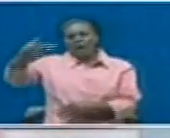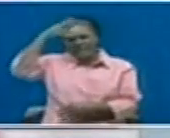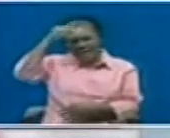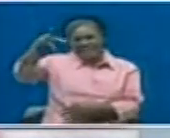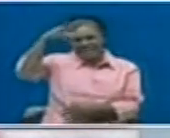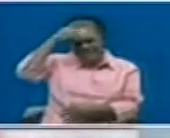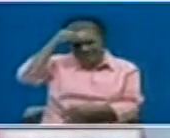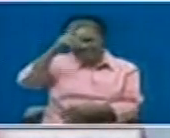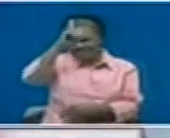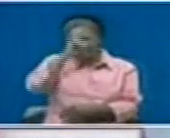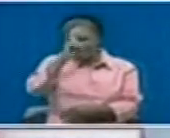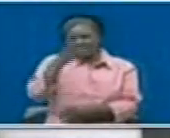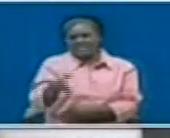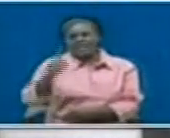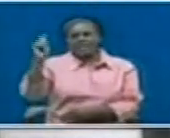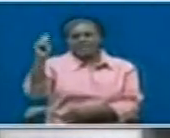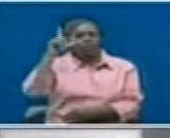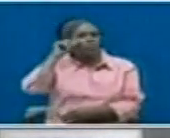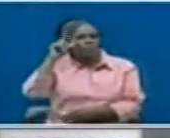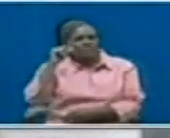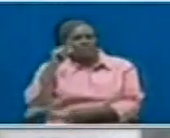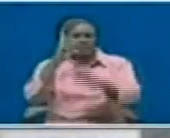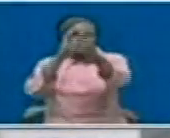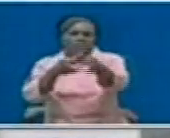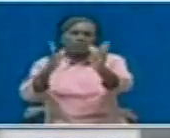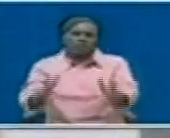and radicalization here at the coast. Ferdinand Omondi, KTN.